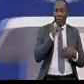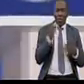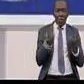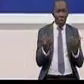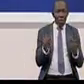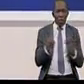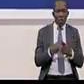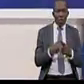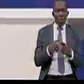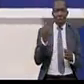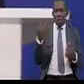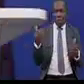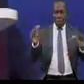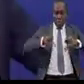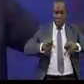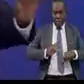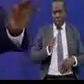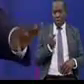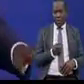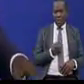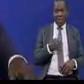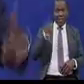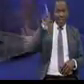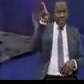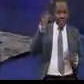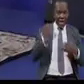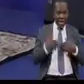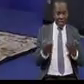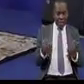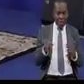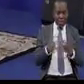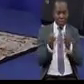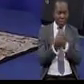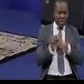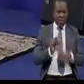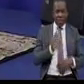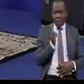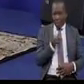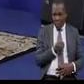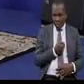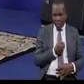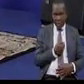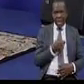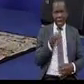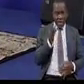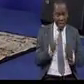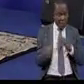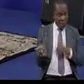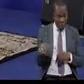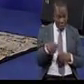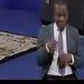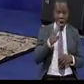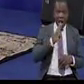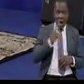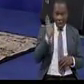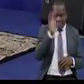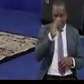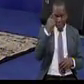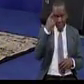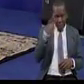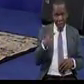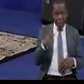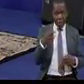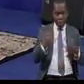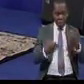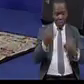see, I'm looking for that judgment. All right, what you are looking for, you will get. Ask and thou shalt receive. Seek